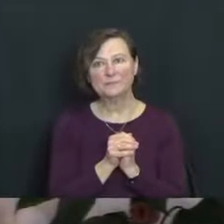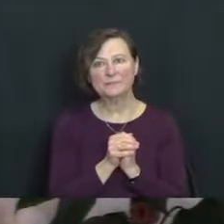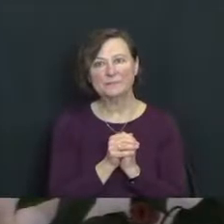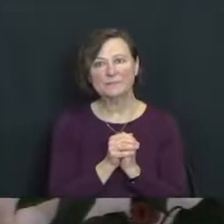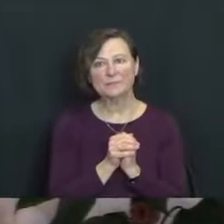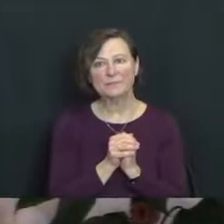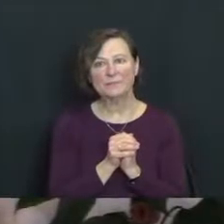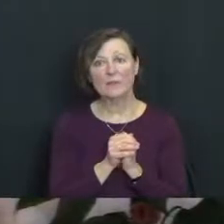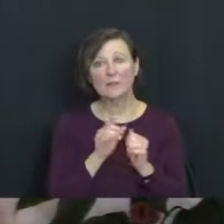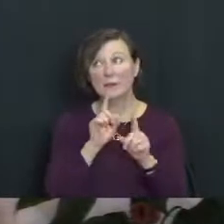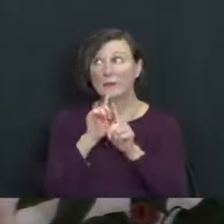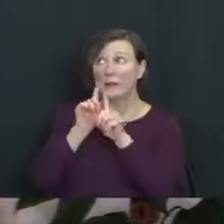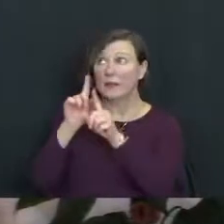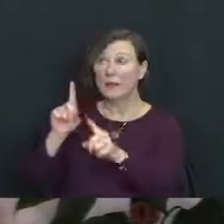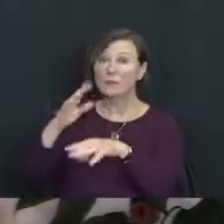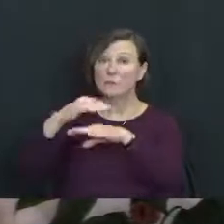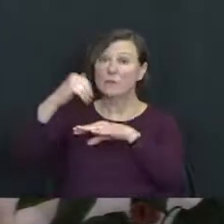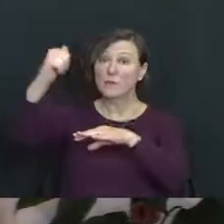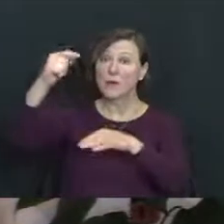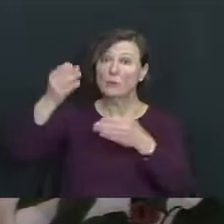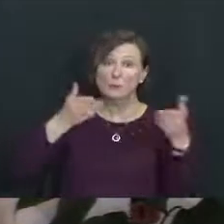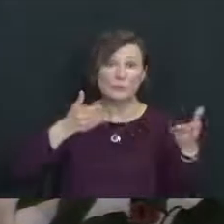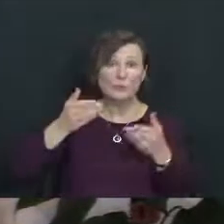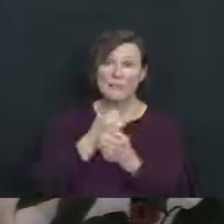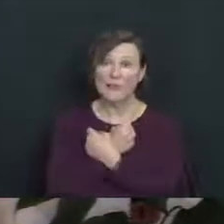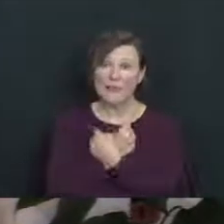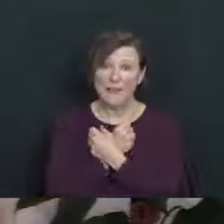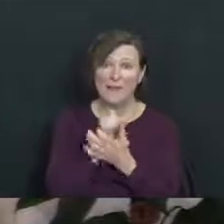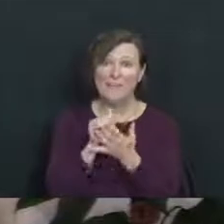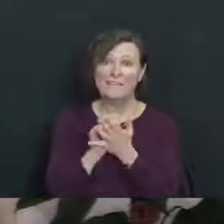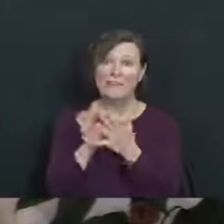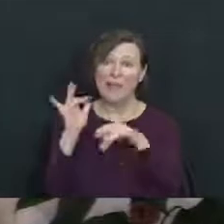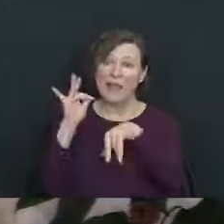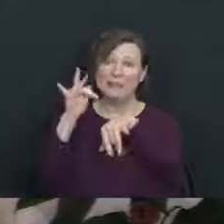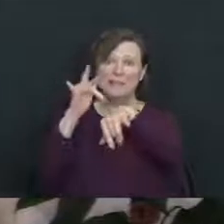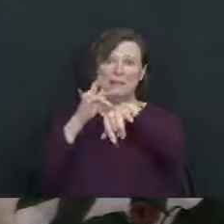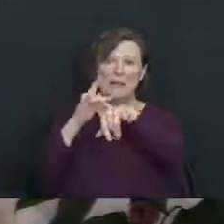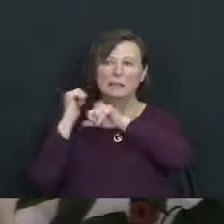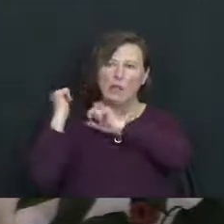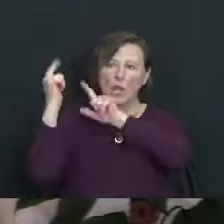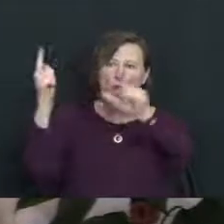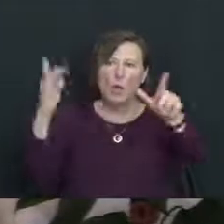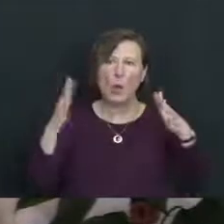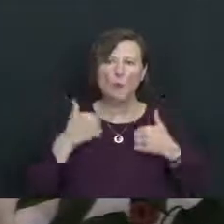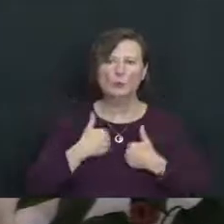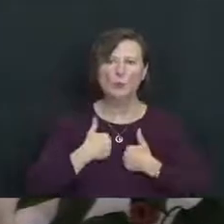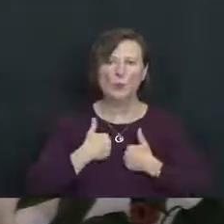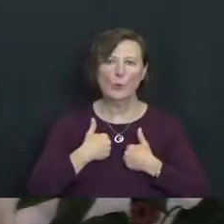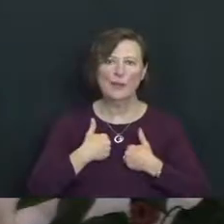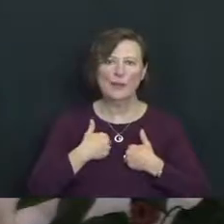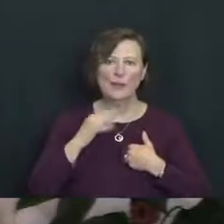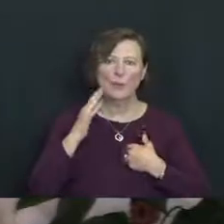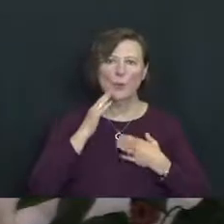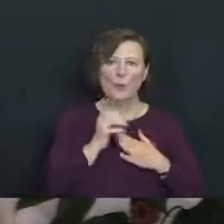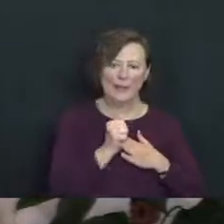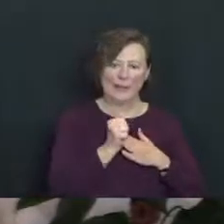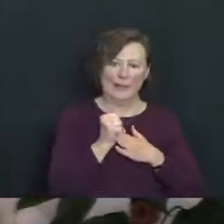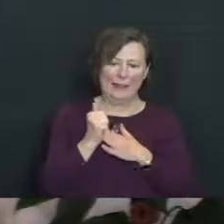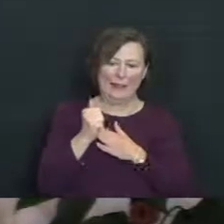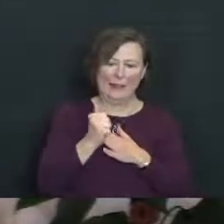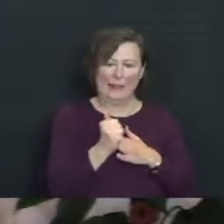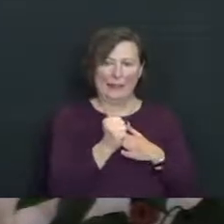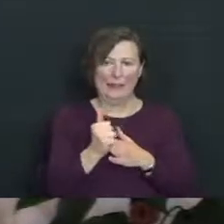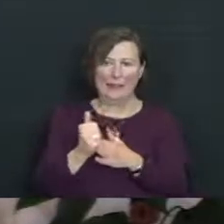Answering the call to serve such a love that touches all souls takes you on a road. It's not a